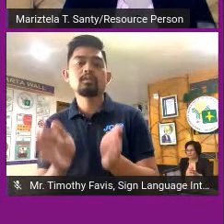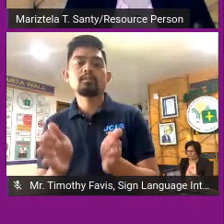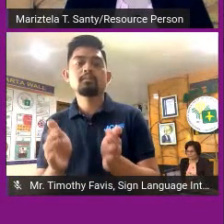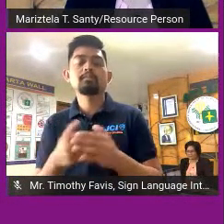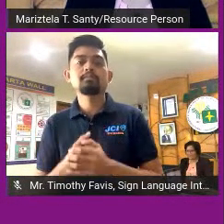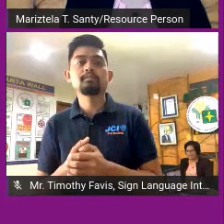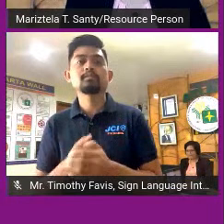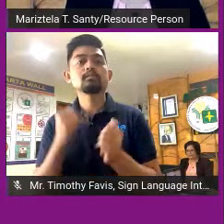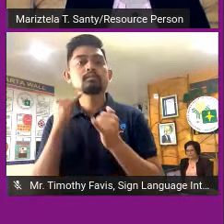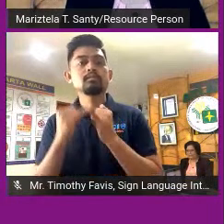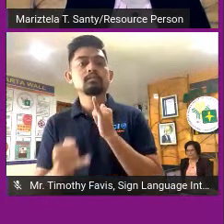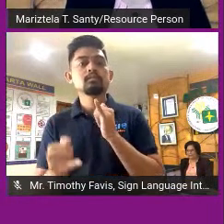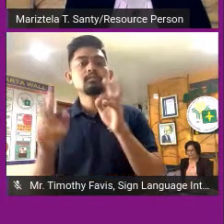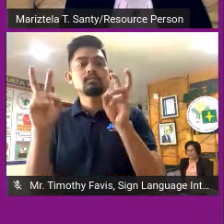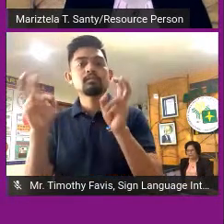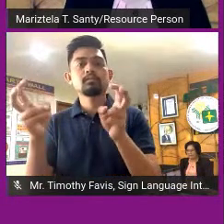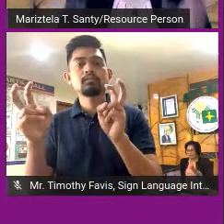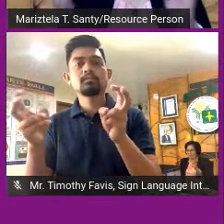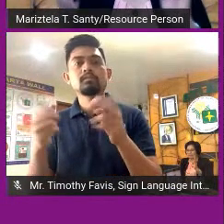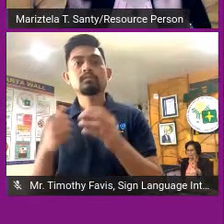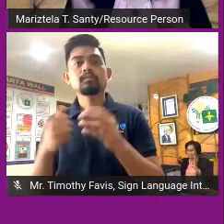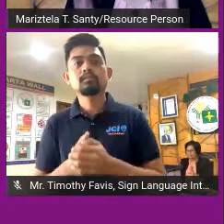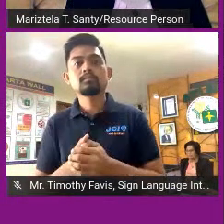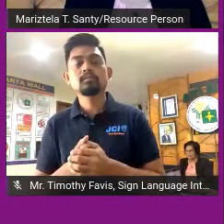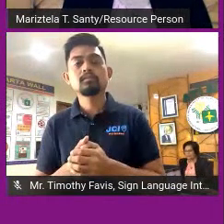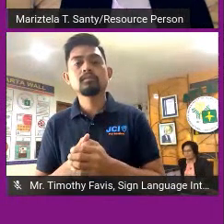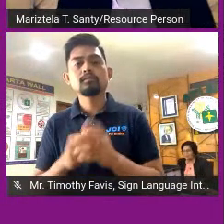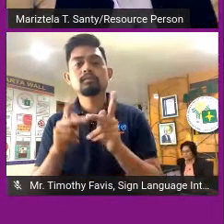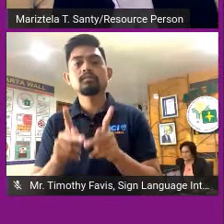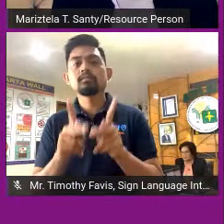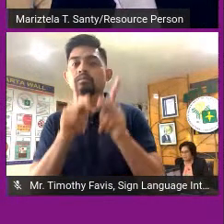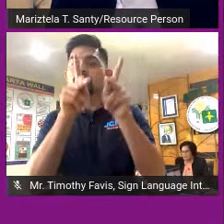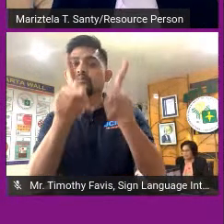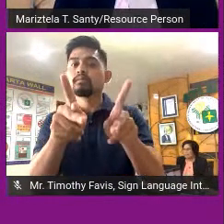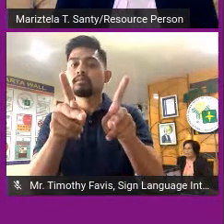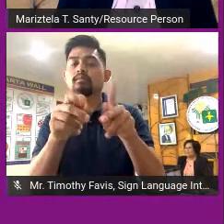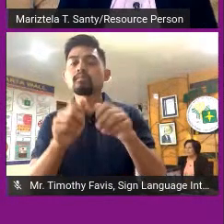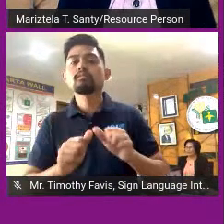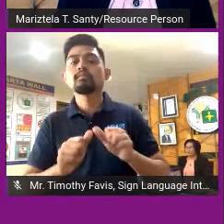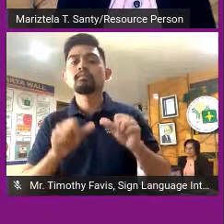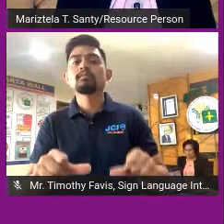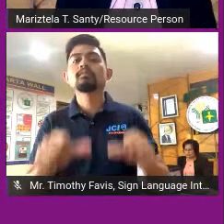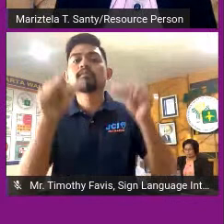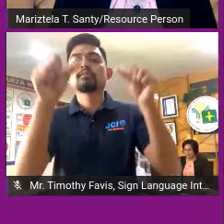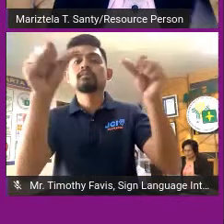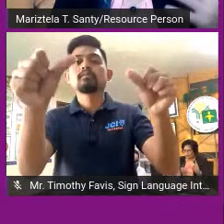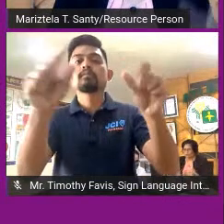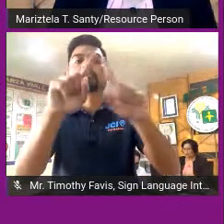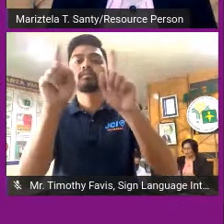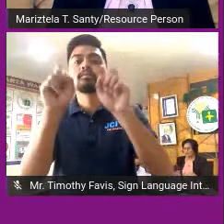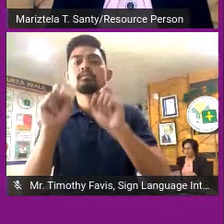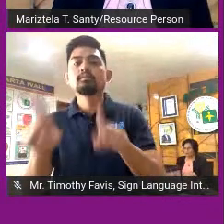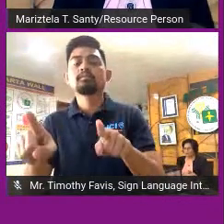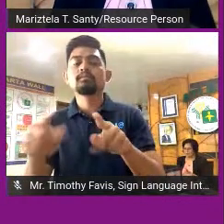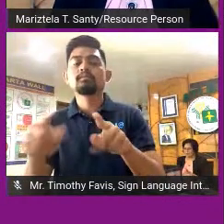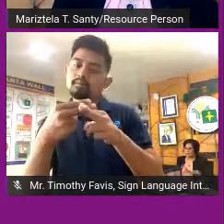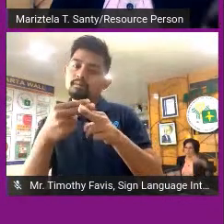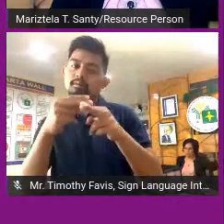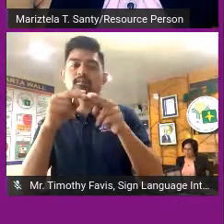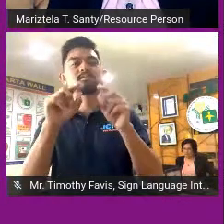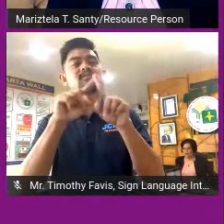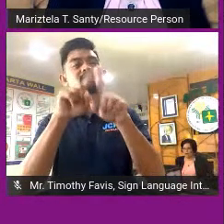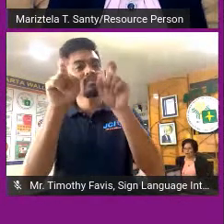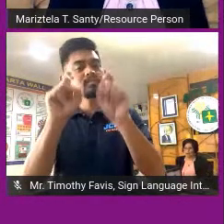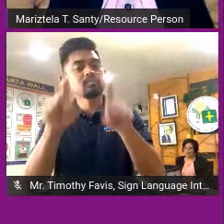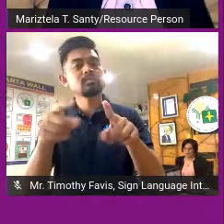yung last topic natin. Then we will be posting the questions, a very short question na